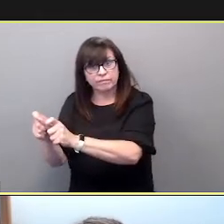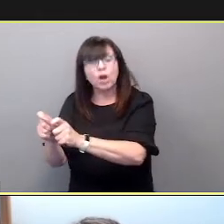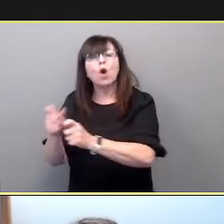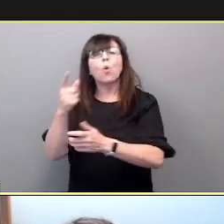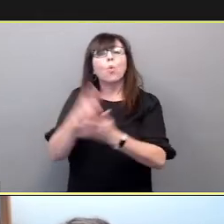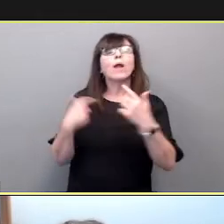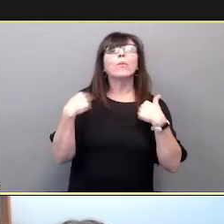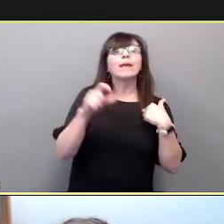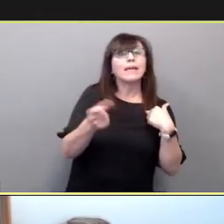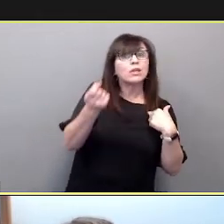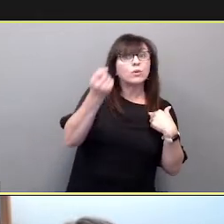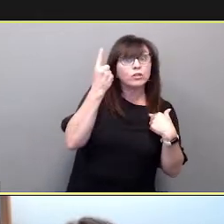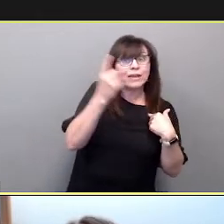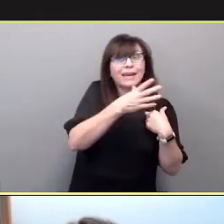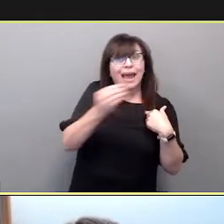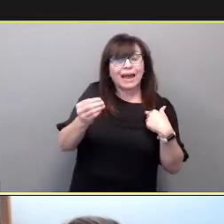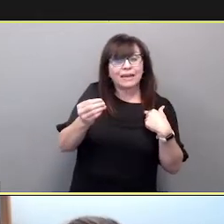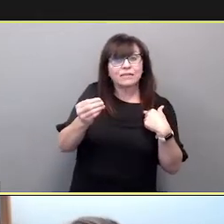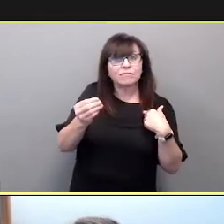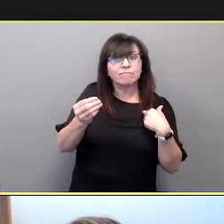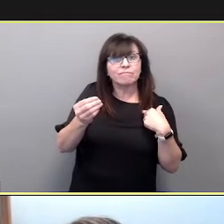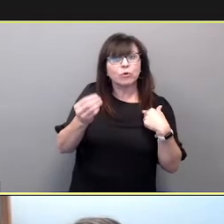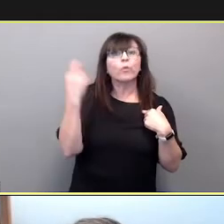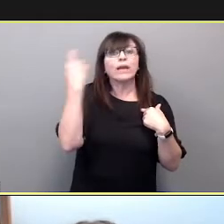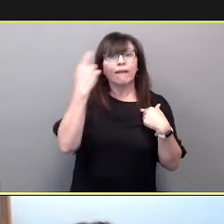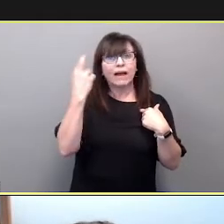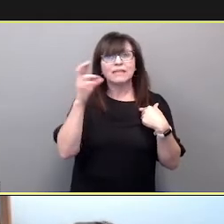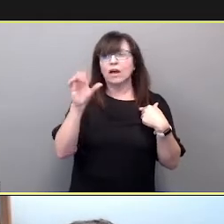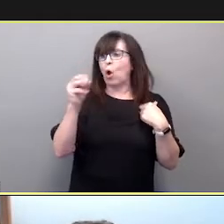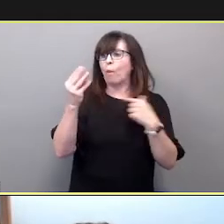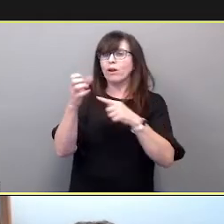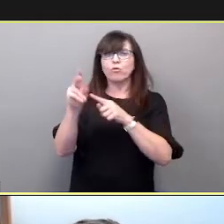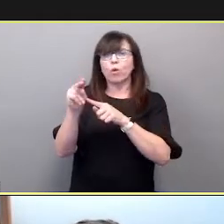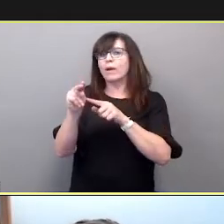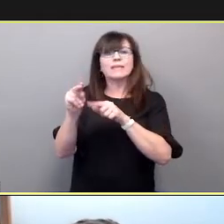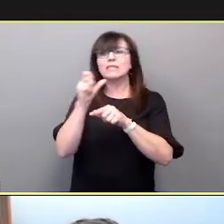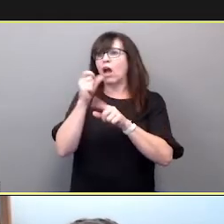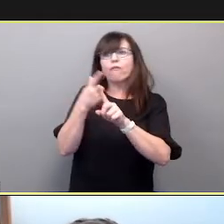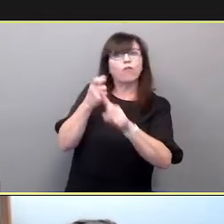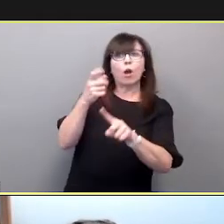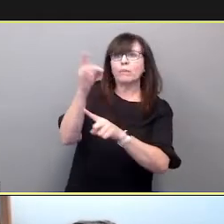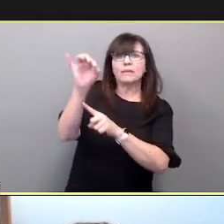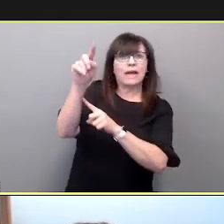is that this Omicron is not derived from Delta. In